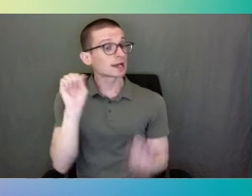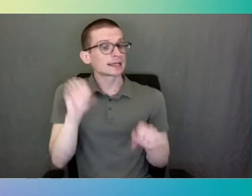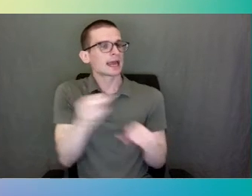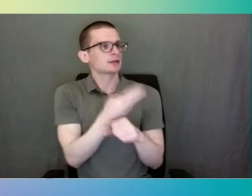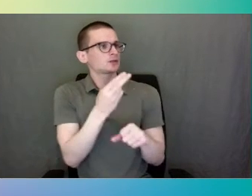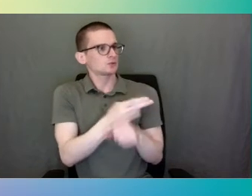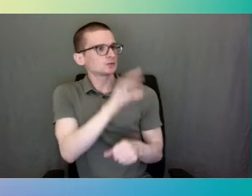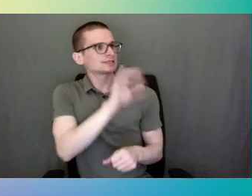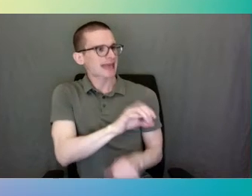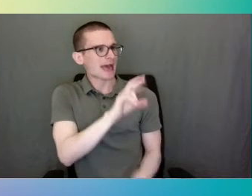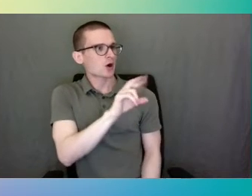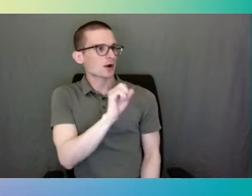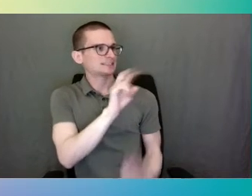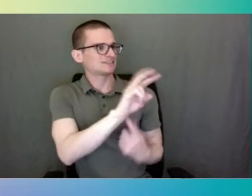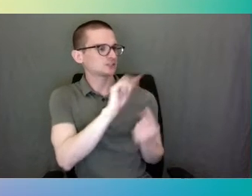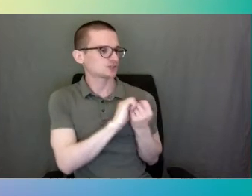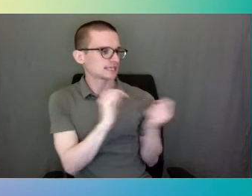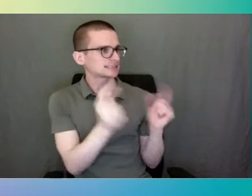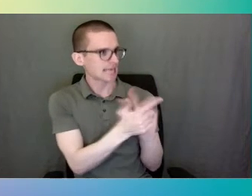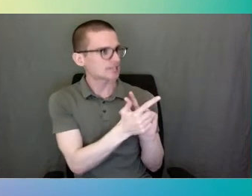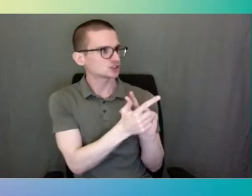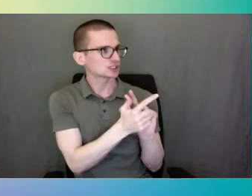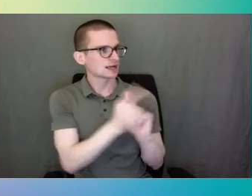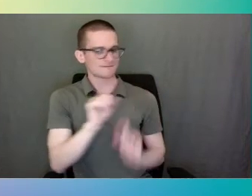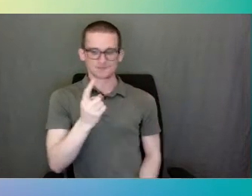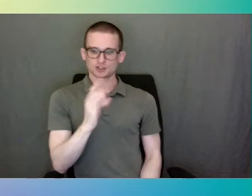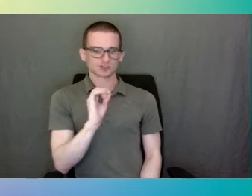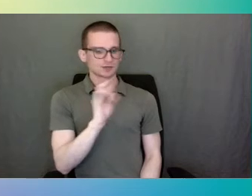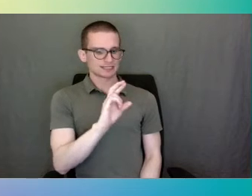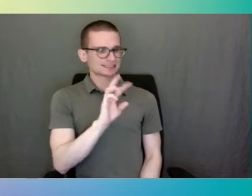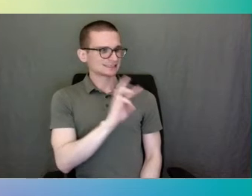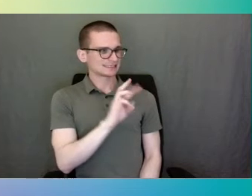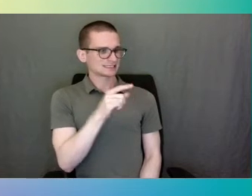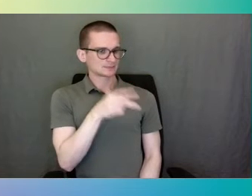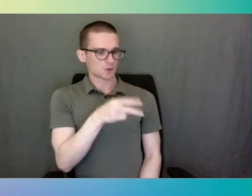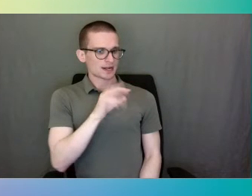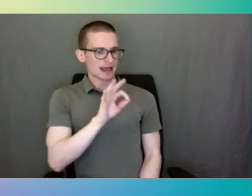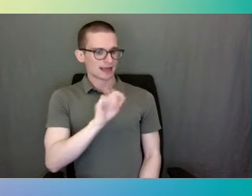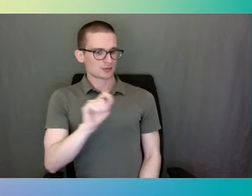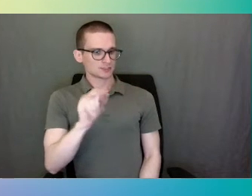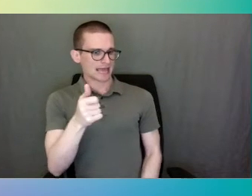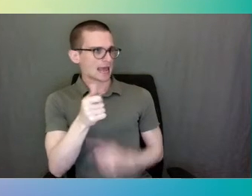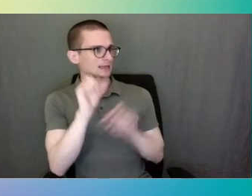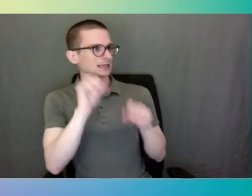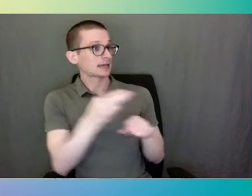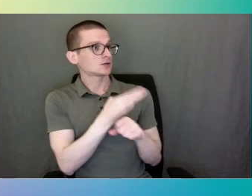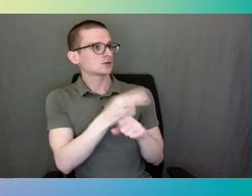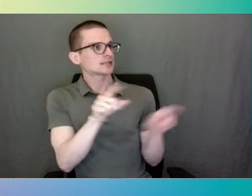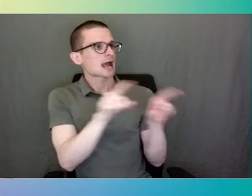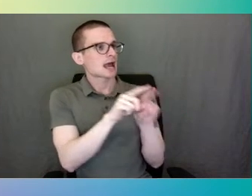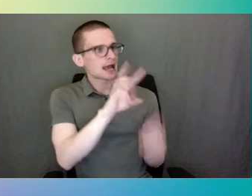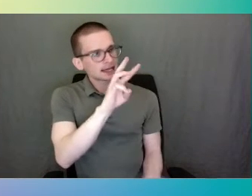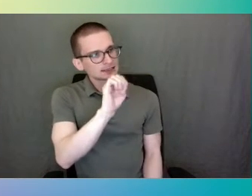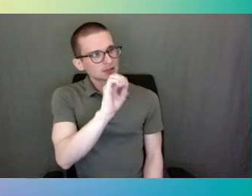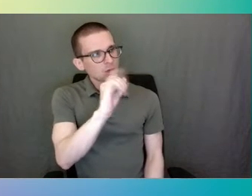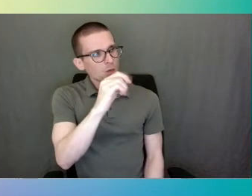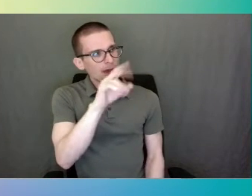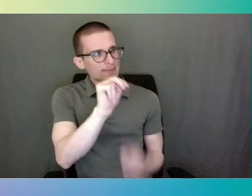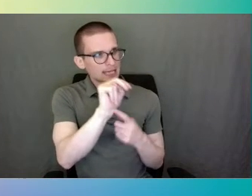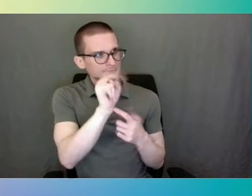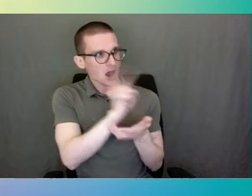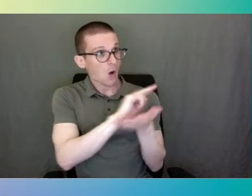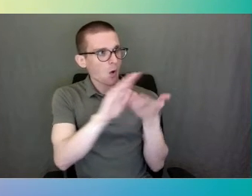Standard Version of translation of 1 Corinthians 6:9-10 as a sacred weapon, not in fact for the purification